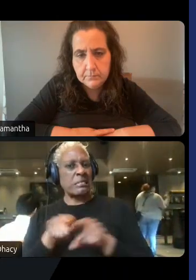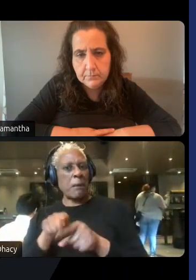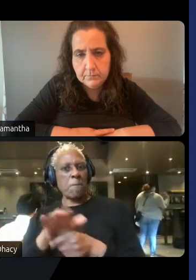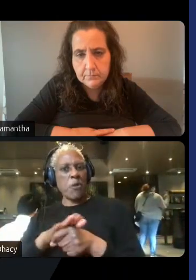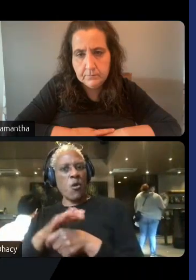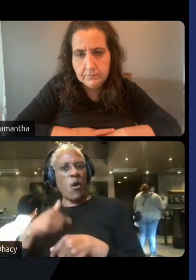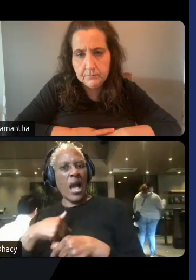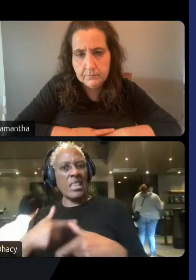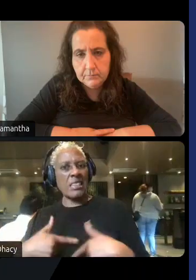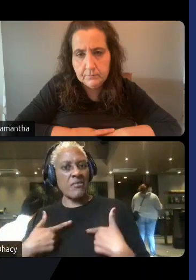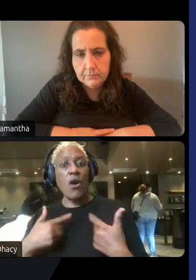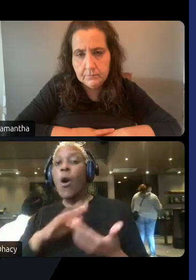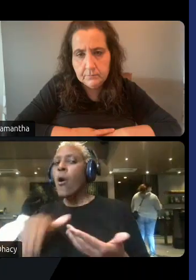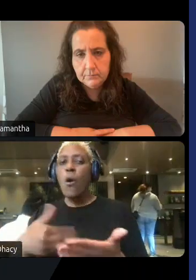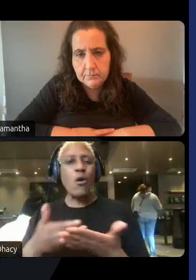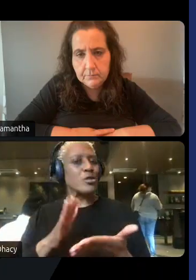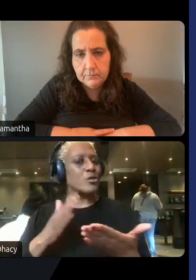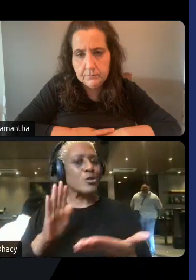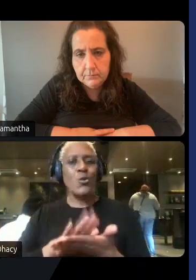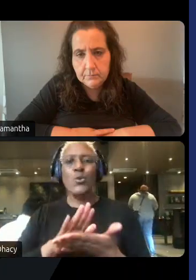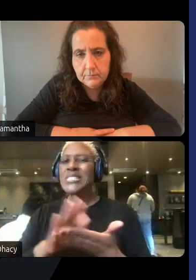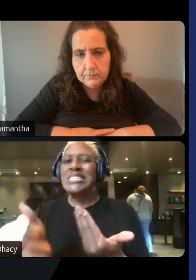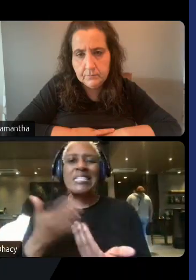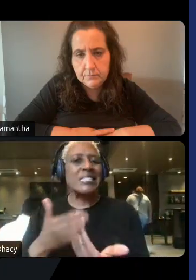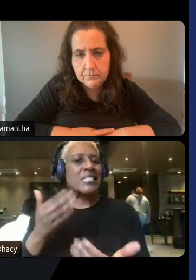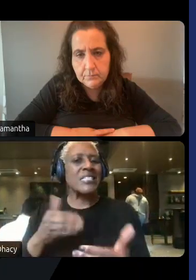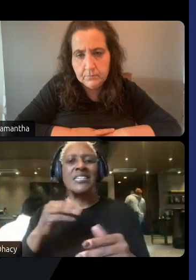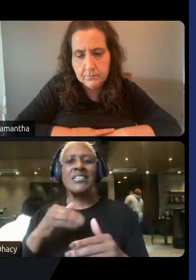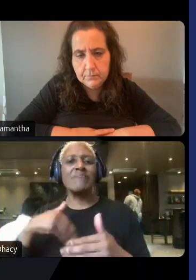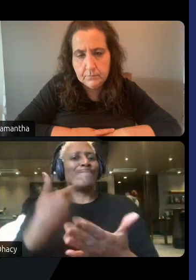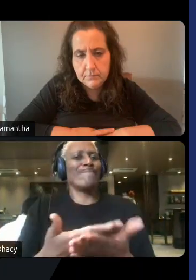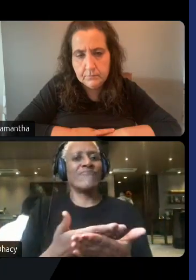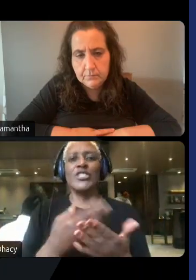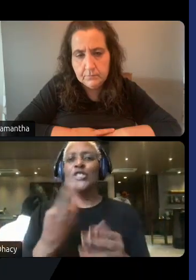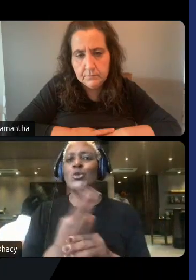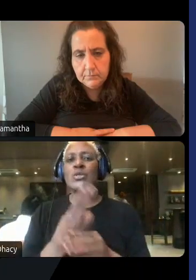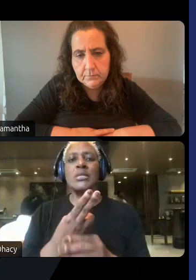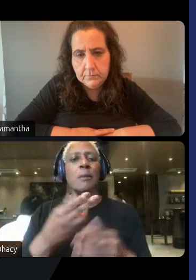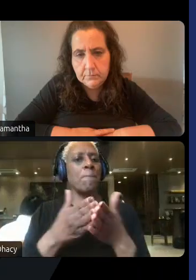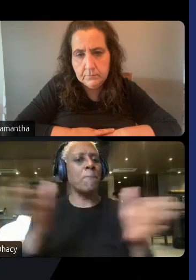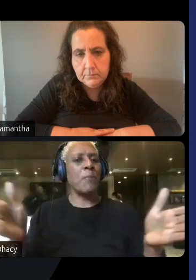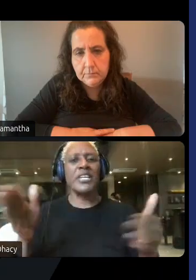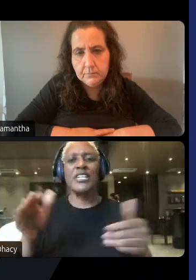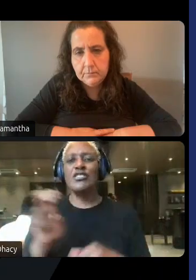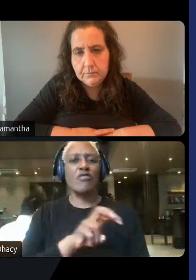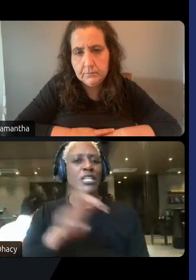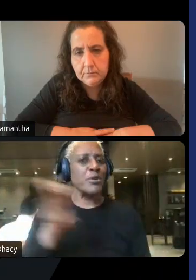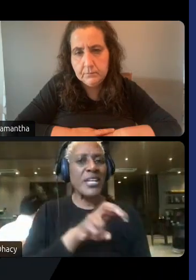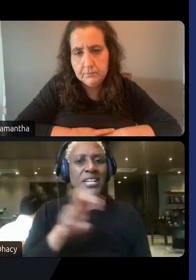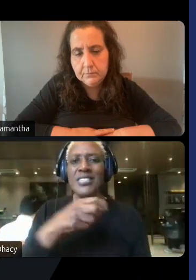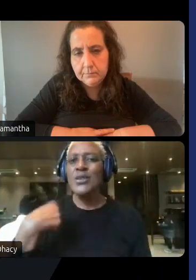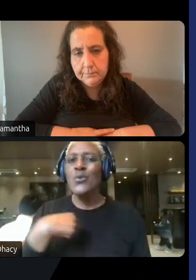public transportation, and we have students who need great teachers in all five boroughs.